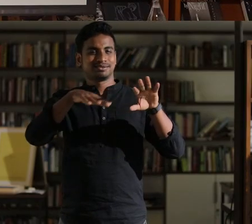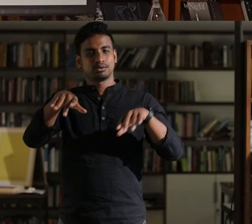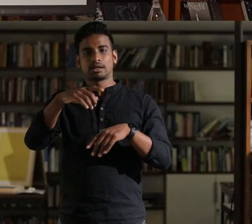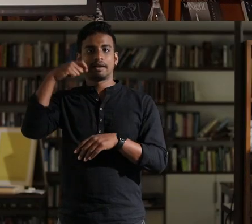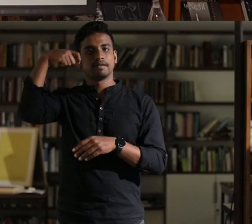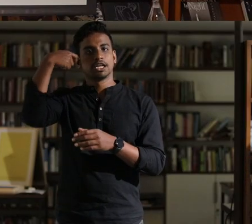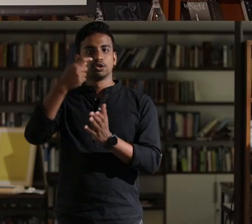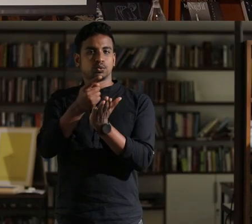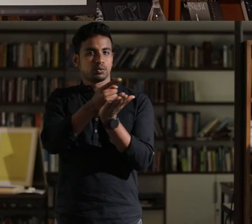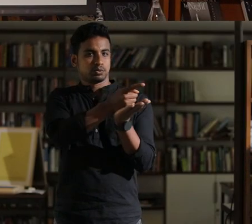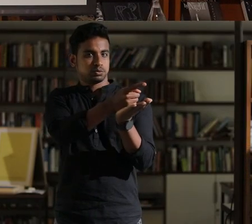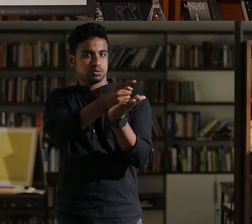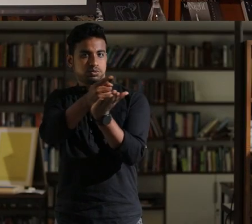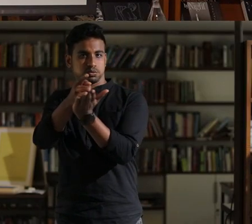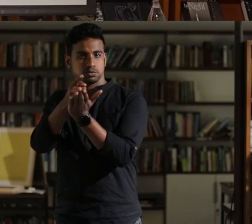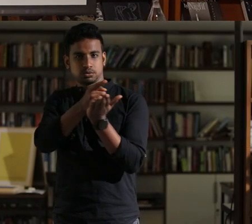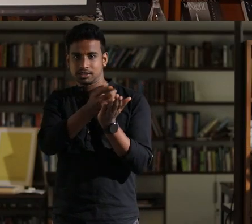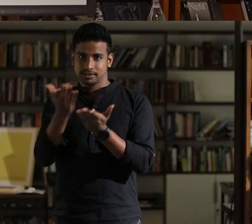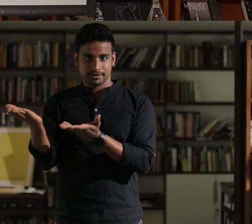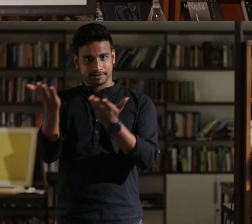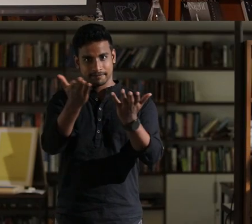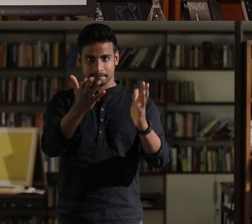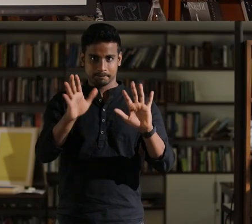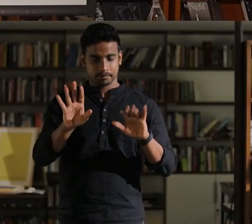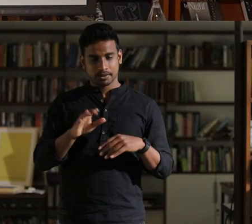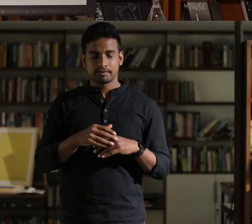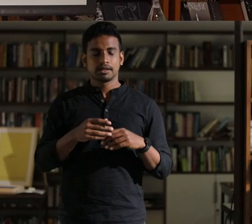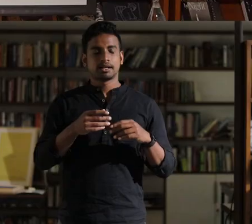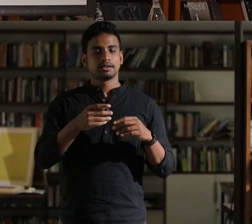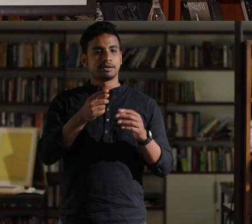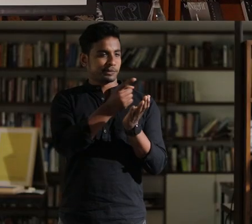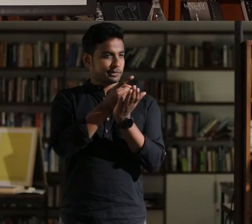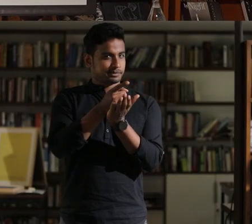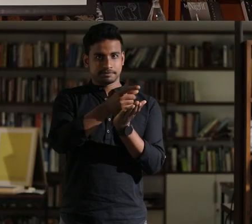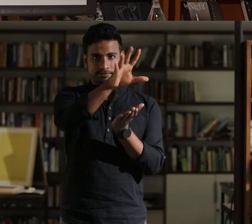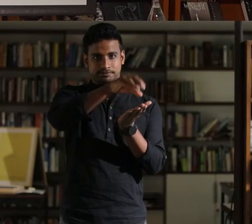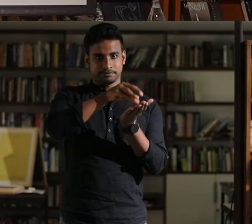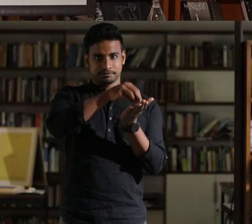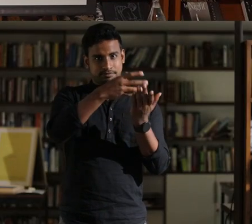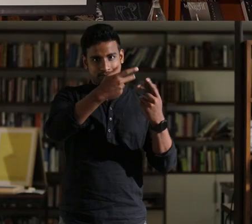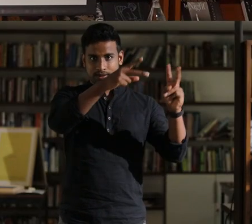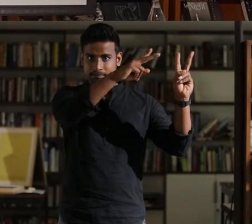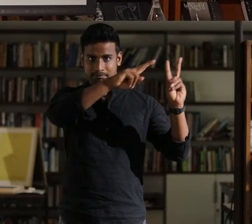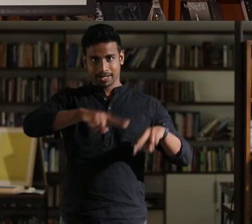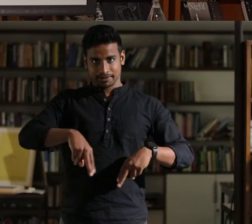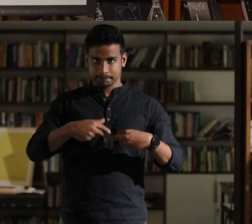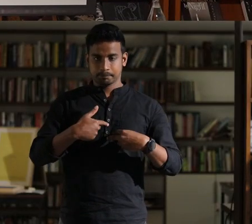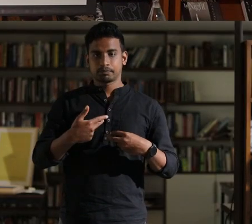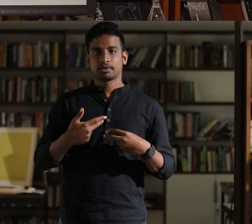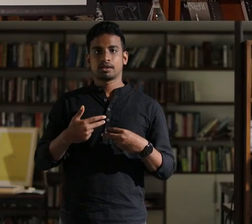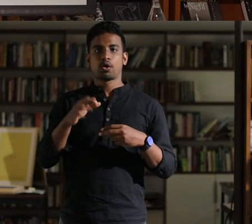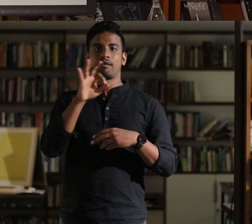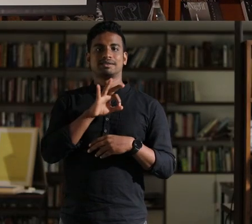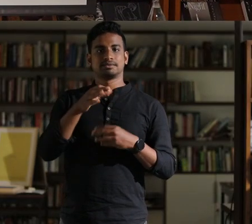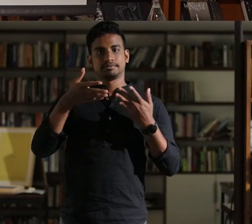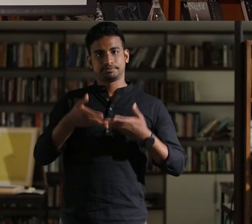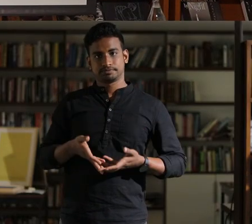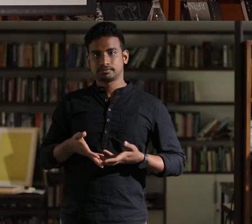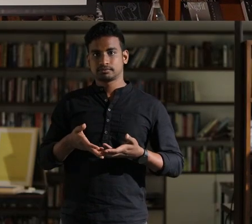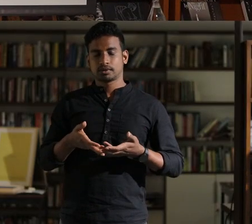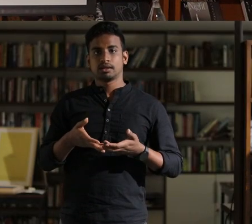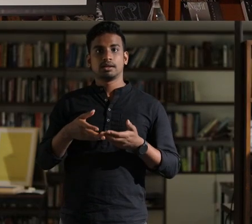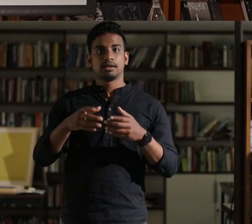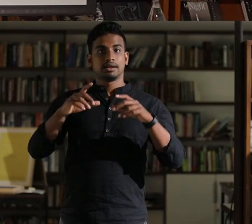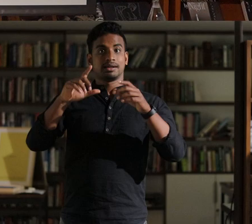to the room that we had, which was the project office, and handed over the cameras. And the idea was to